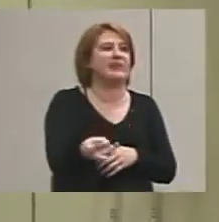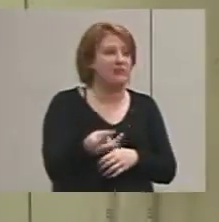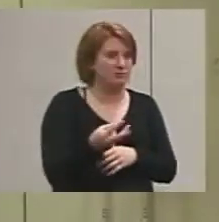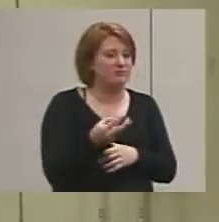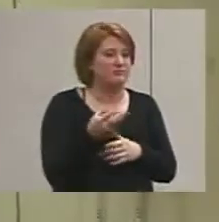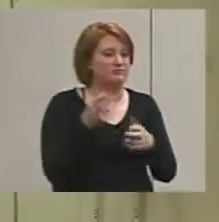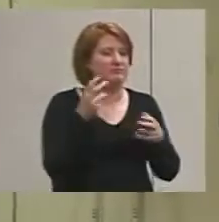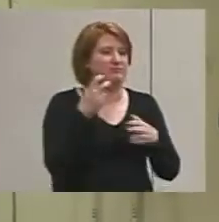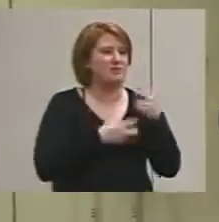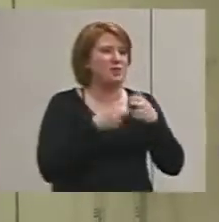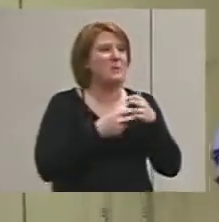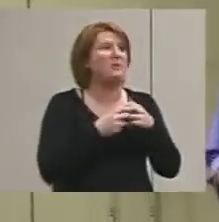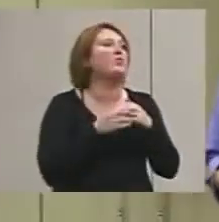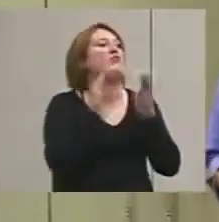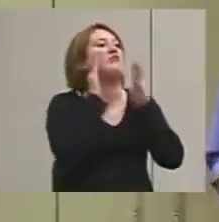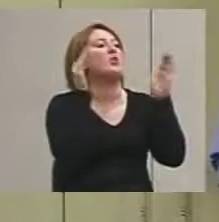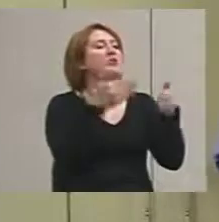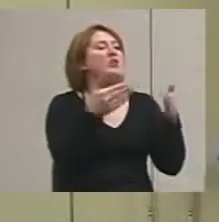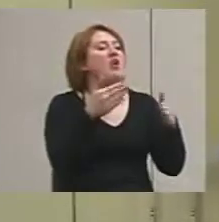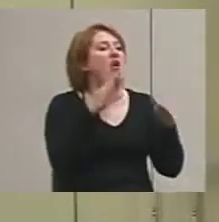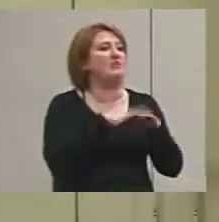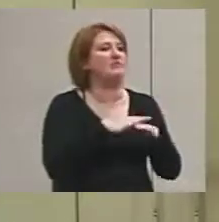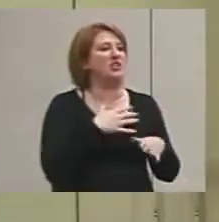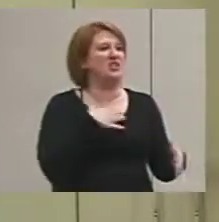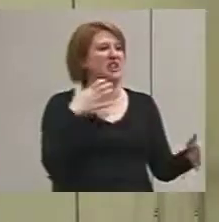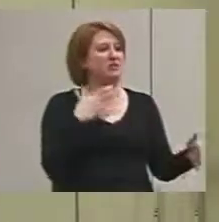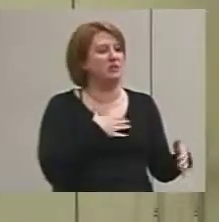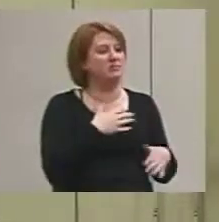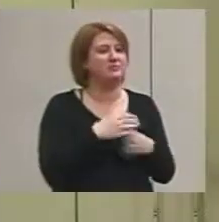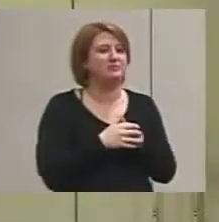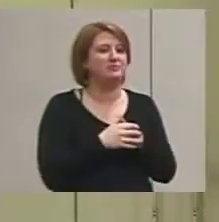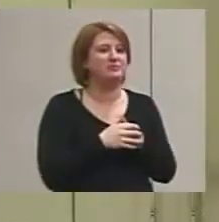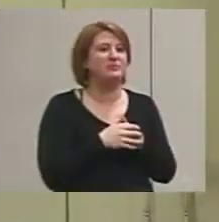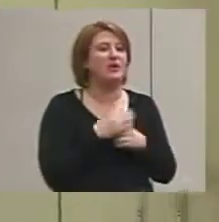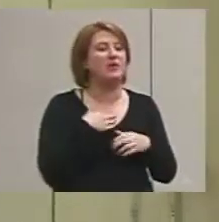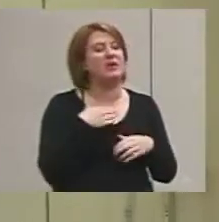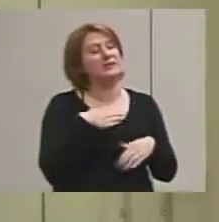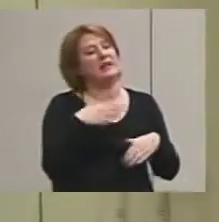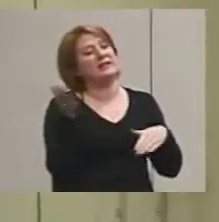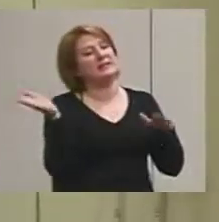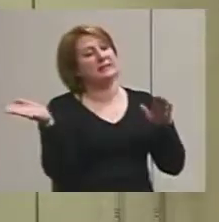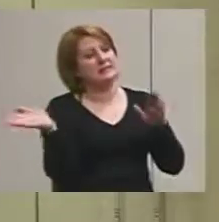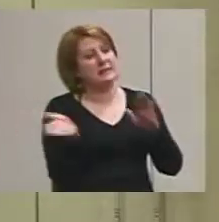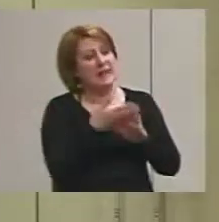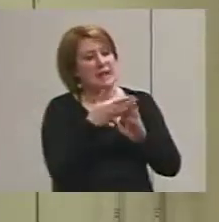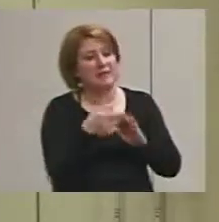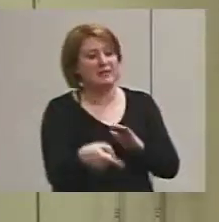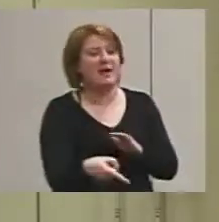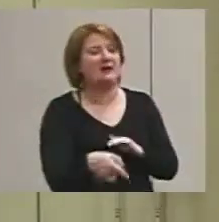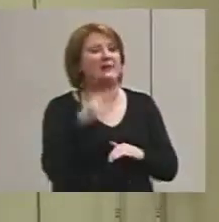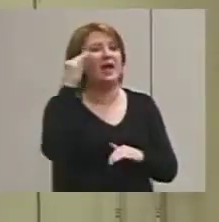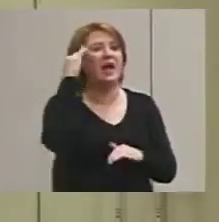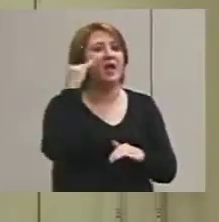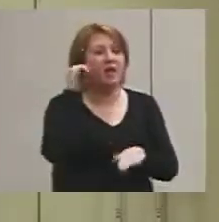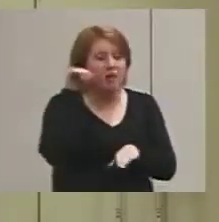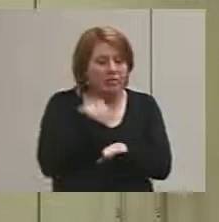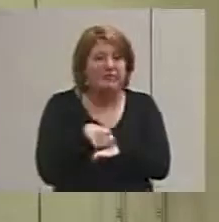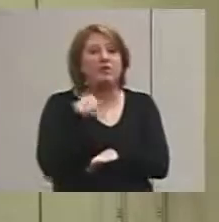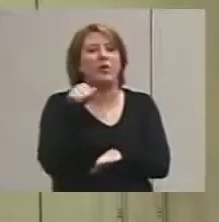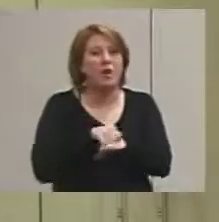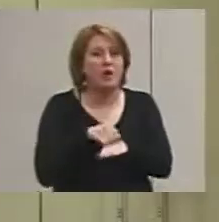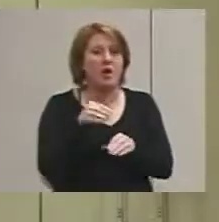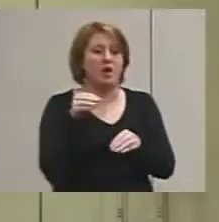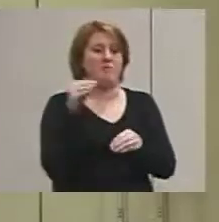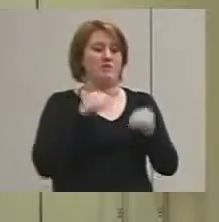focusing on his tantruming behaviors, which we have defined as slapping legs, banging head on the floor, moving backwards